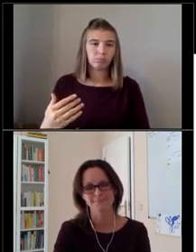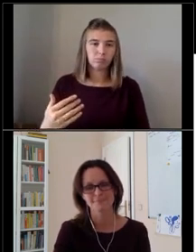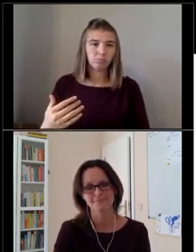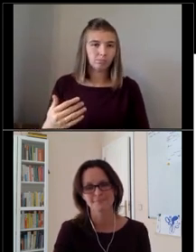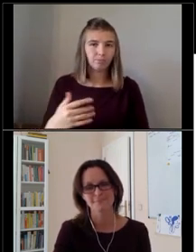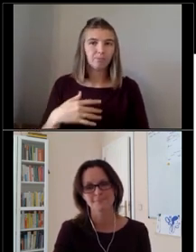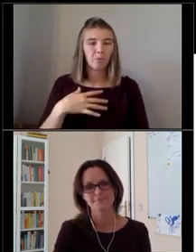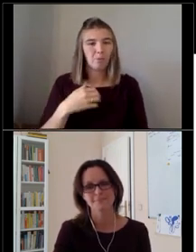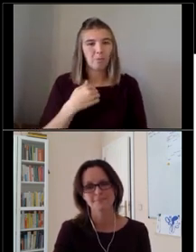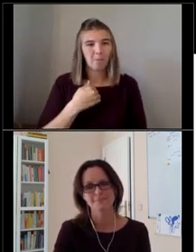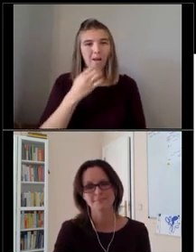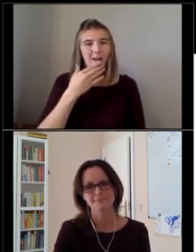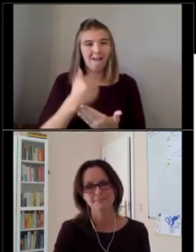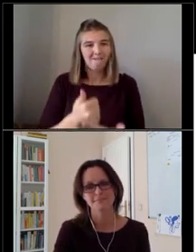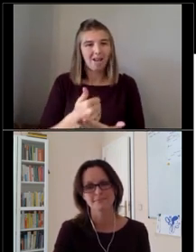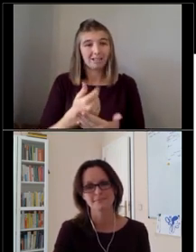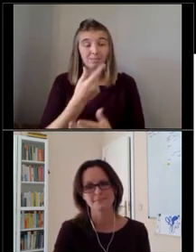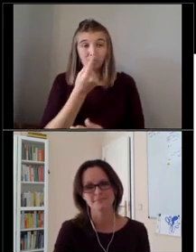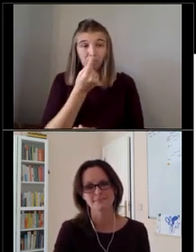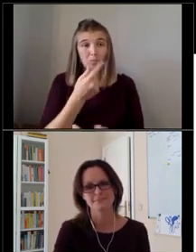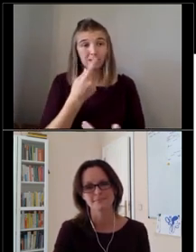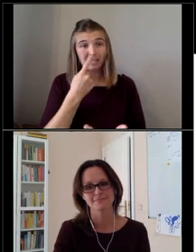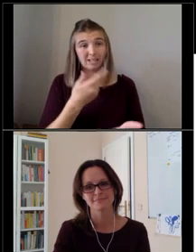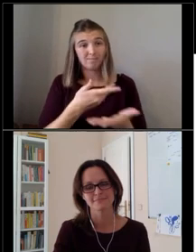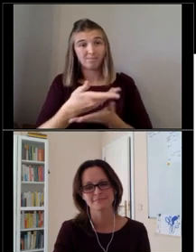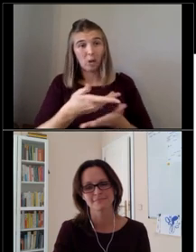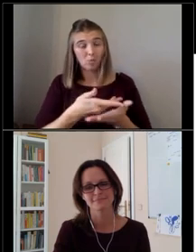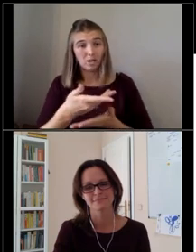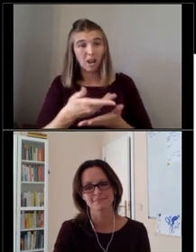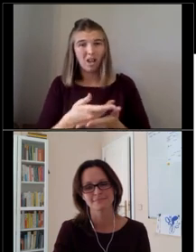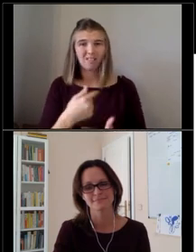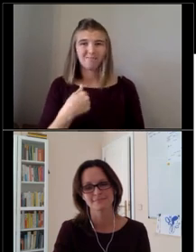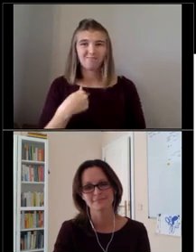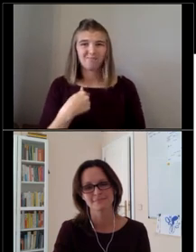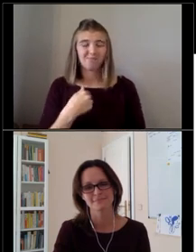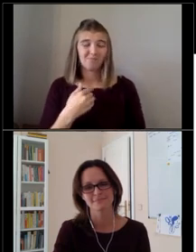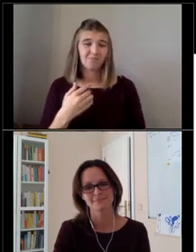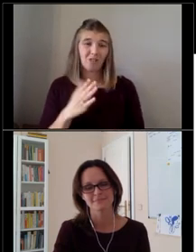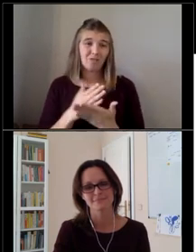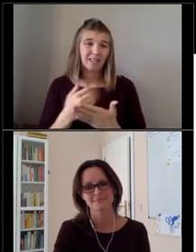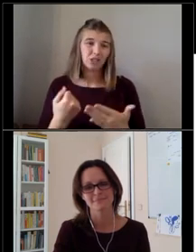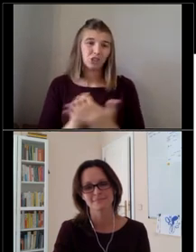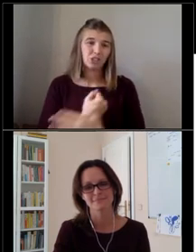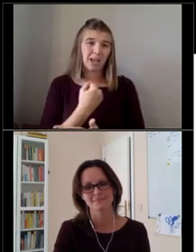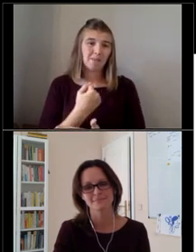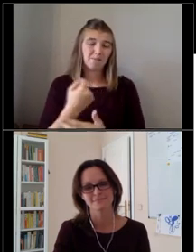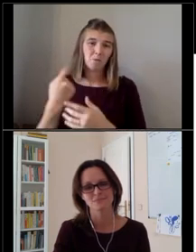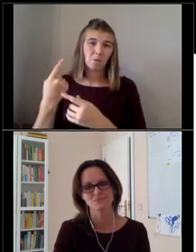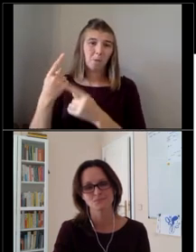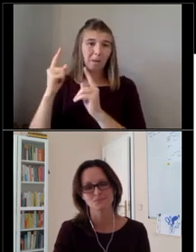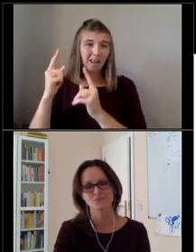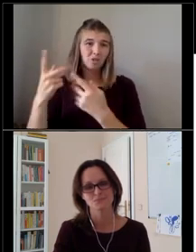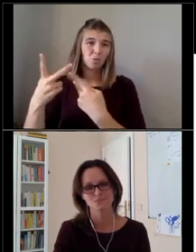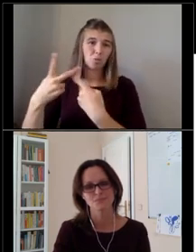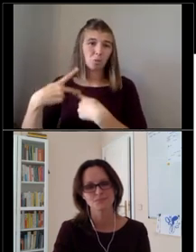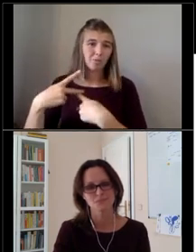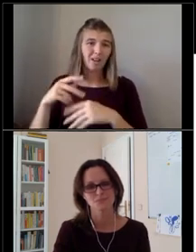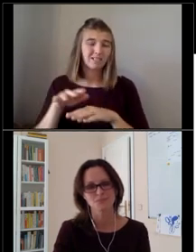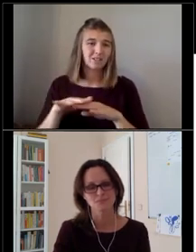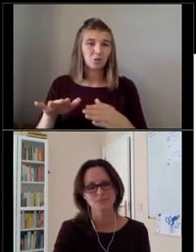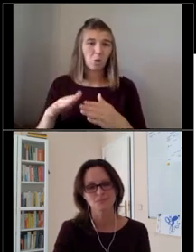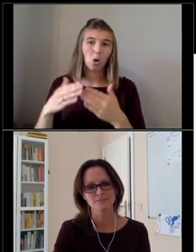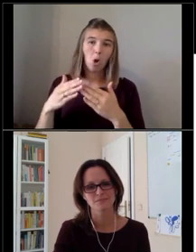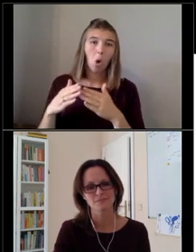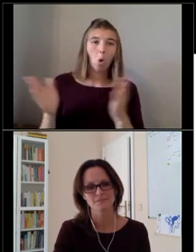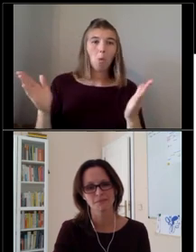my advice. And I'm really sorry to hear that they're not open to have these conversations. Thank you,